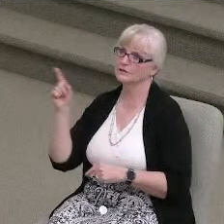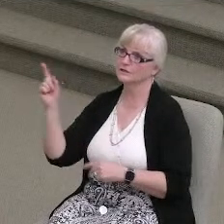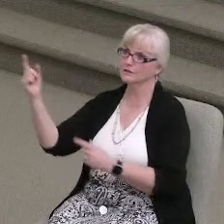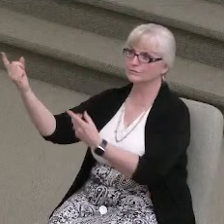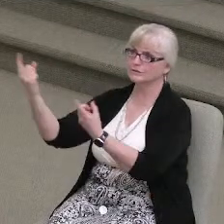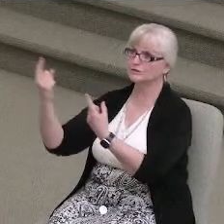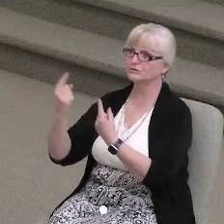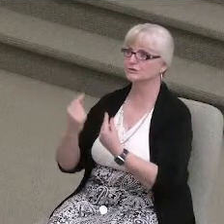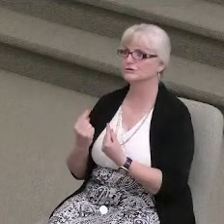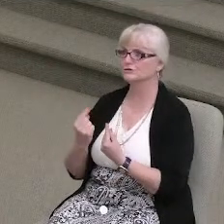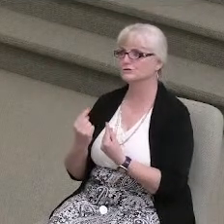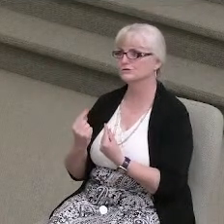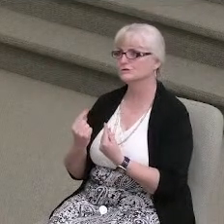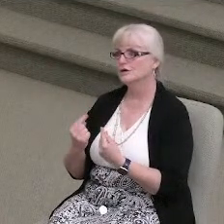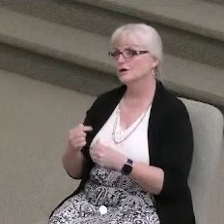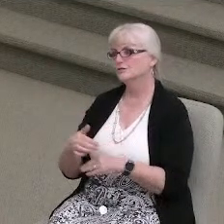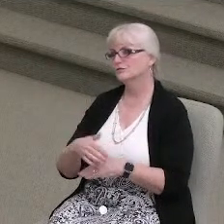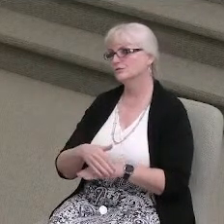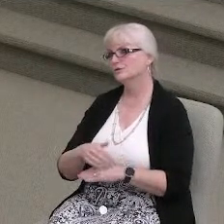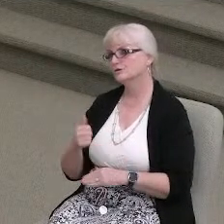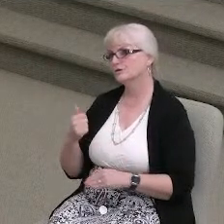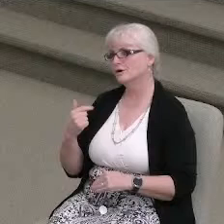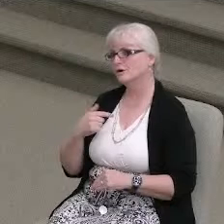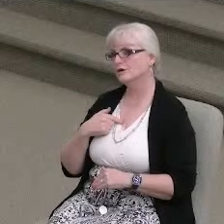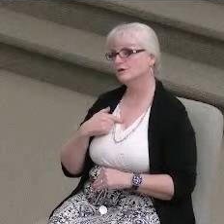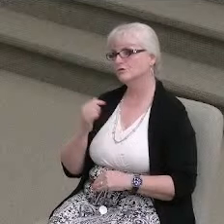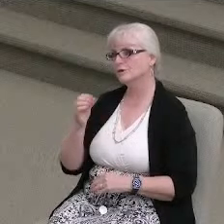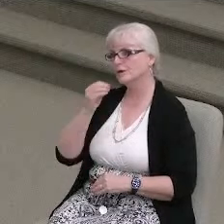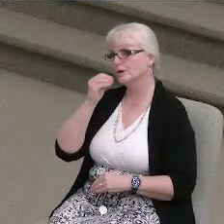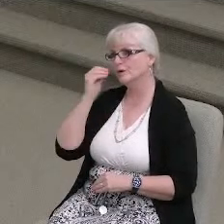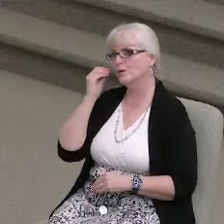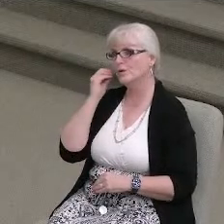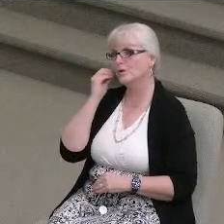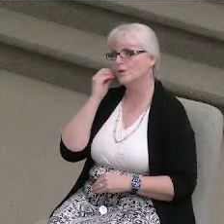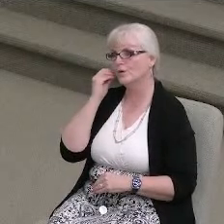he returns or calls me